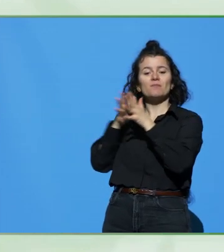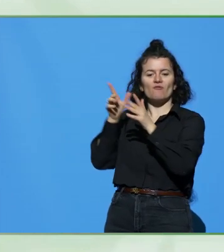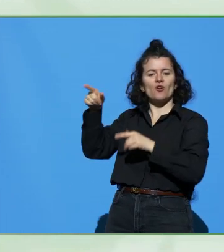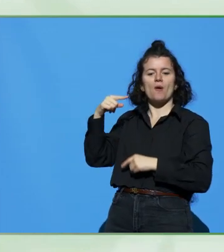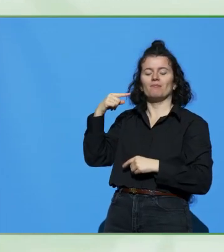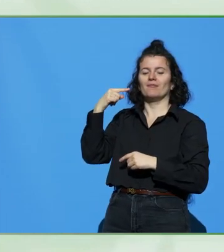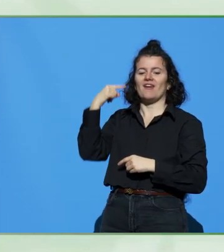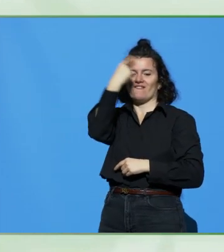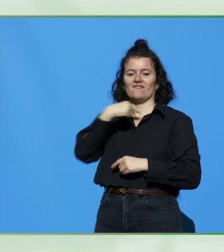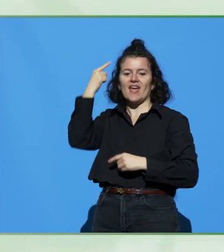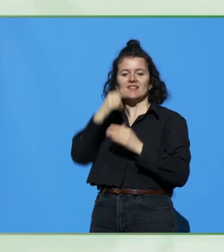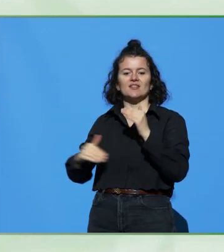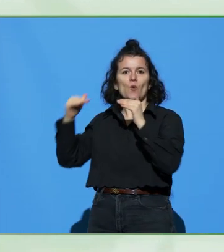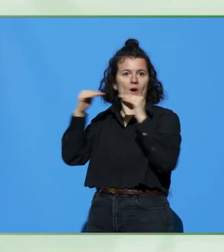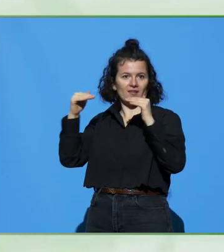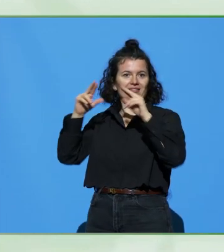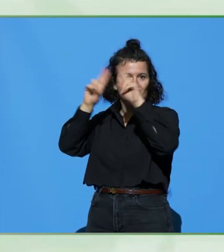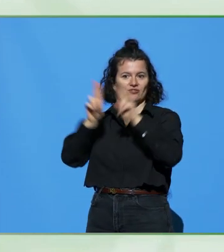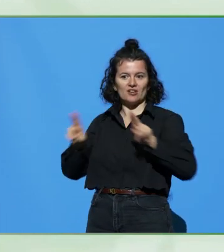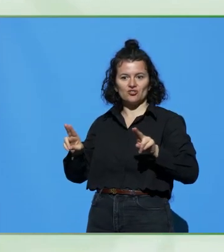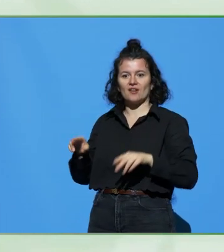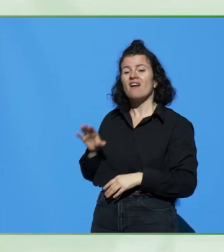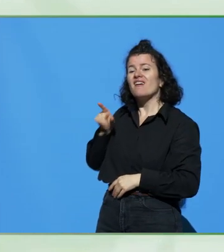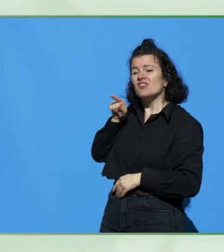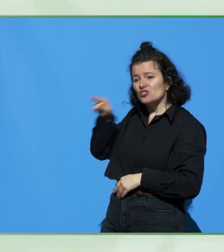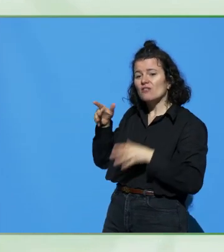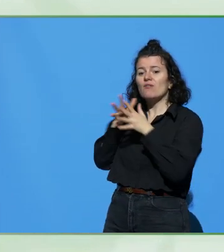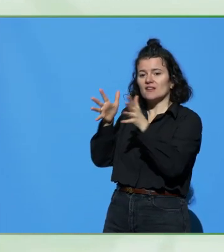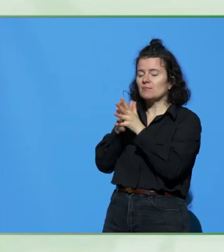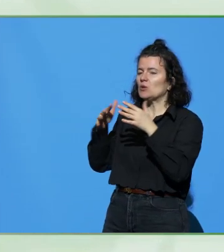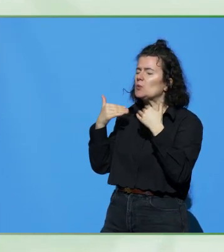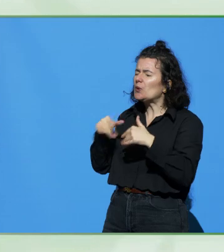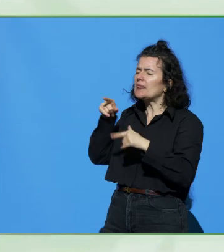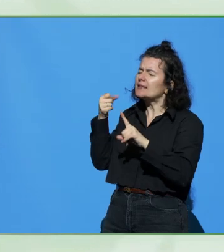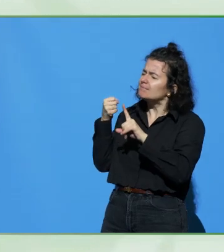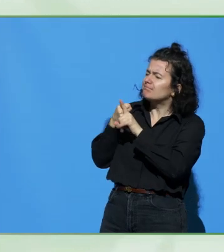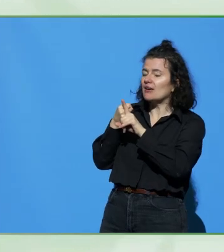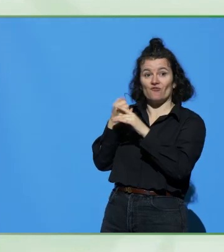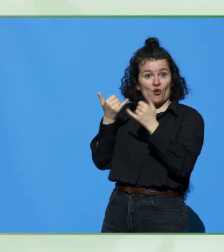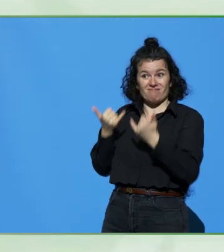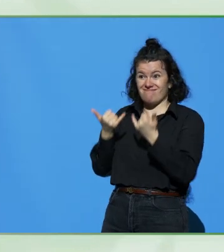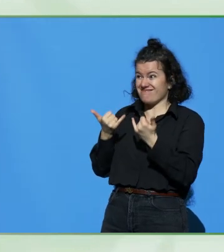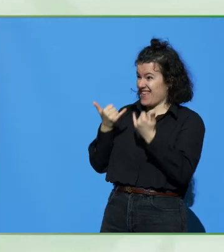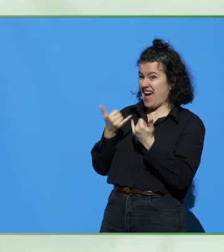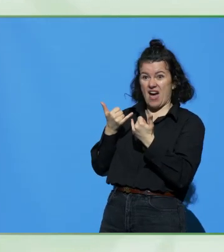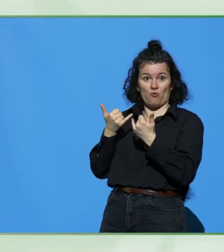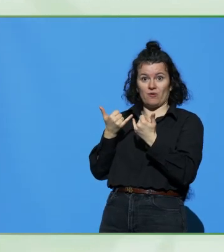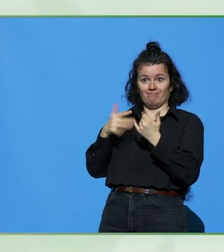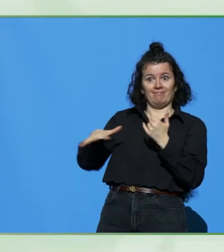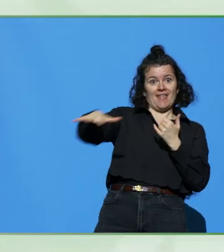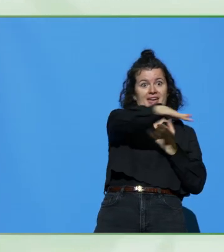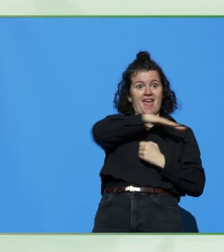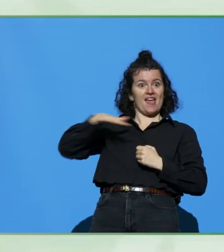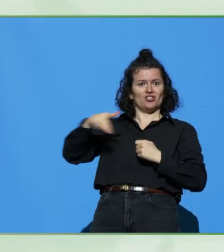our digital age. And Yeti, what do we have going on later on tonight? Absolutely. What